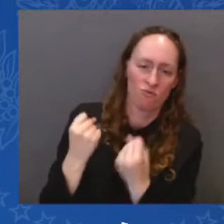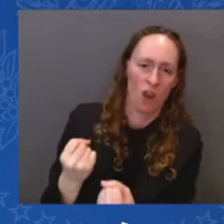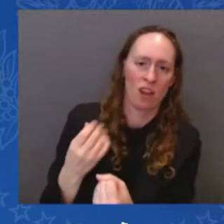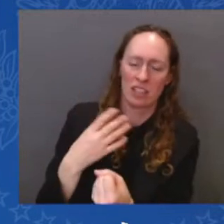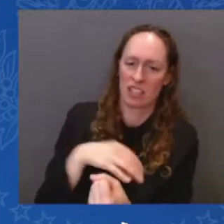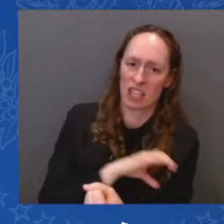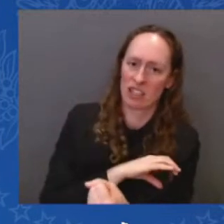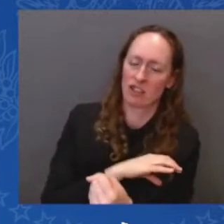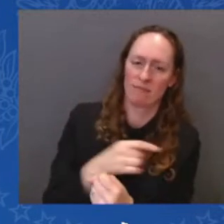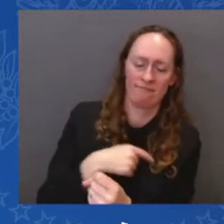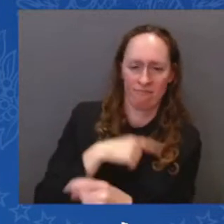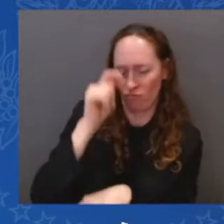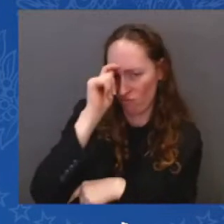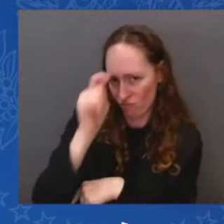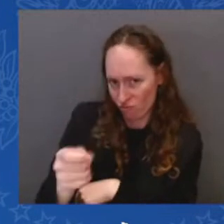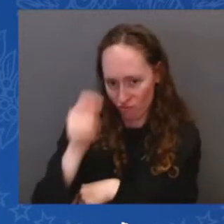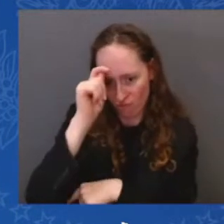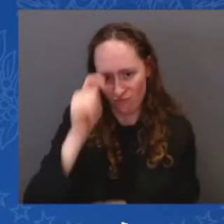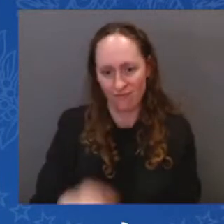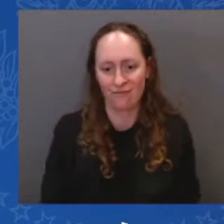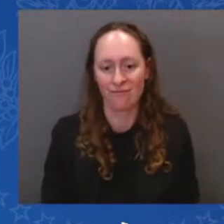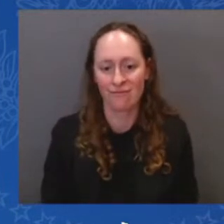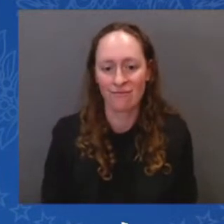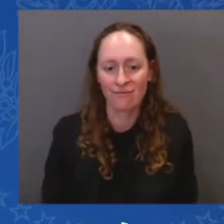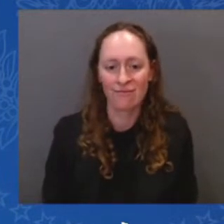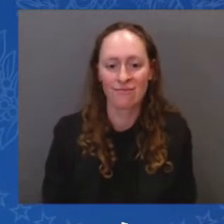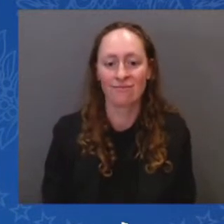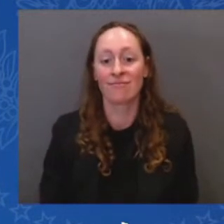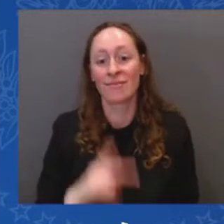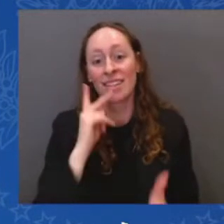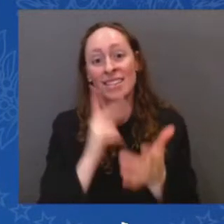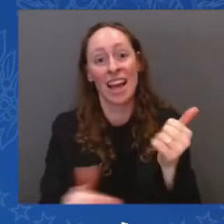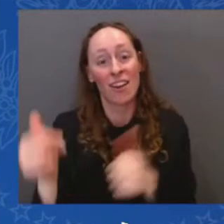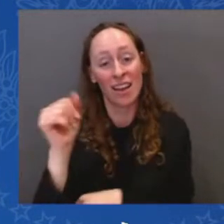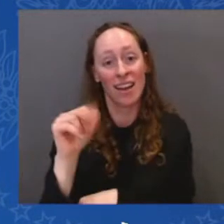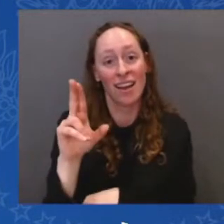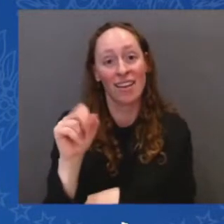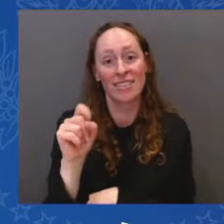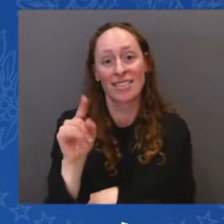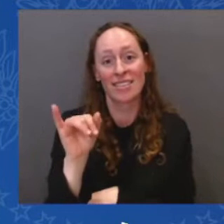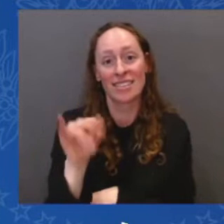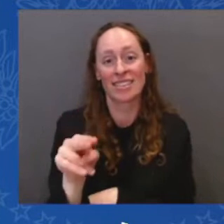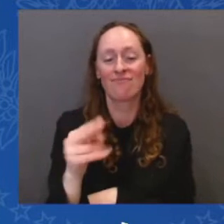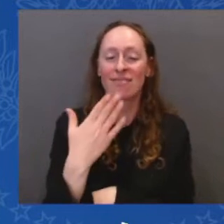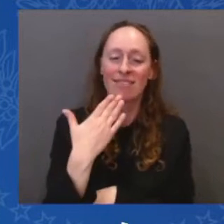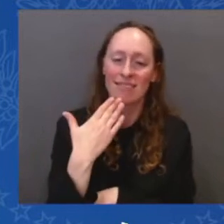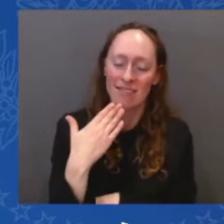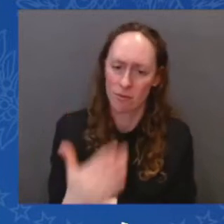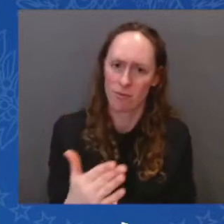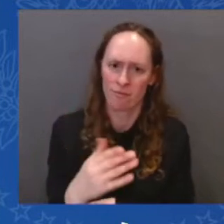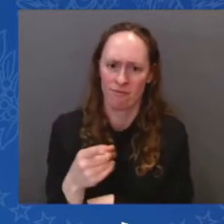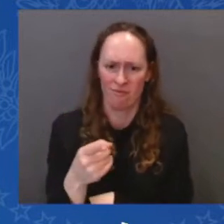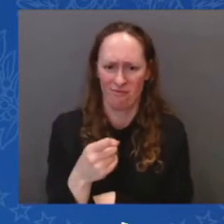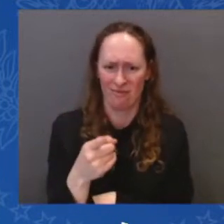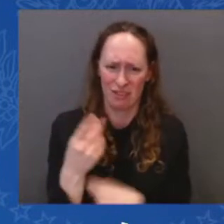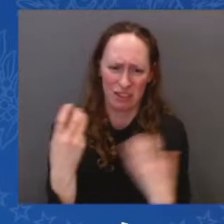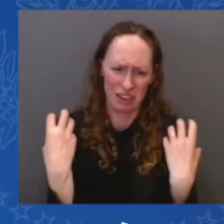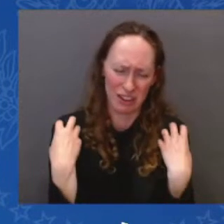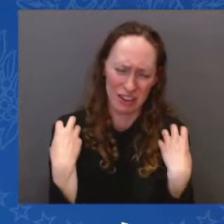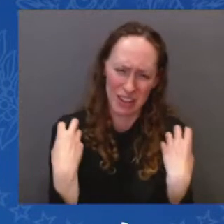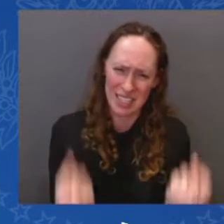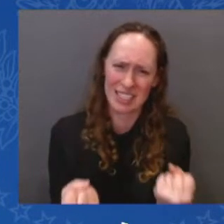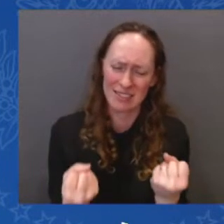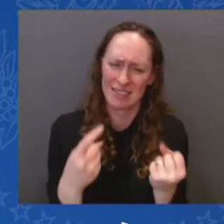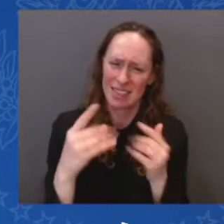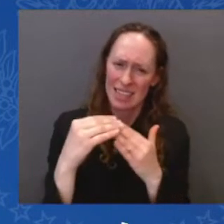thank you for leading our department with character and courage and also incredible integrity.